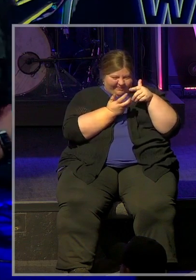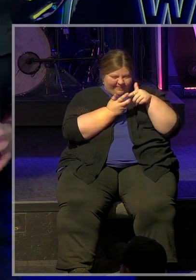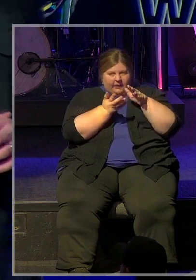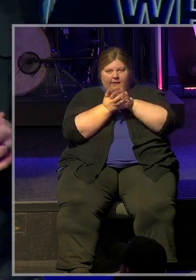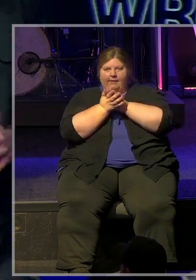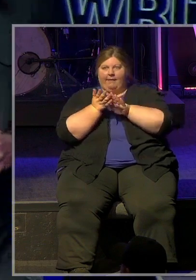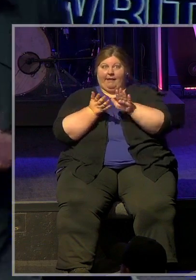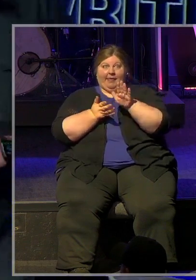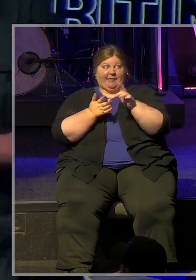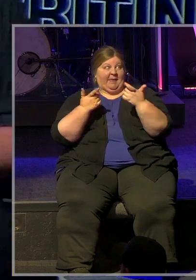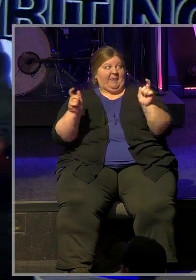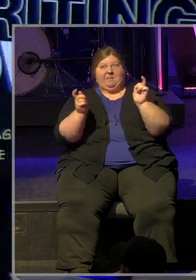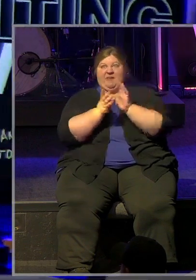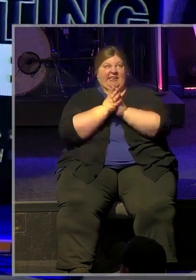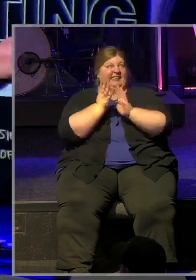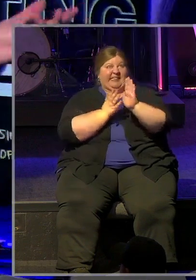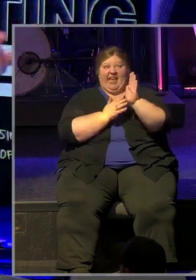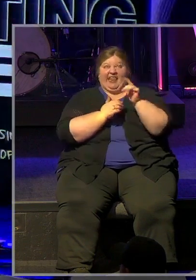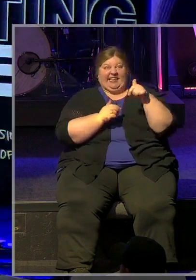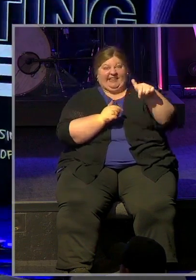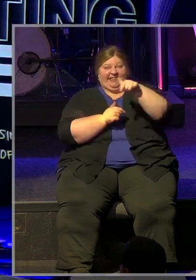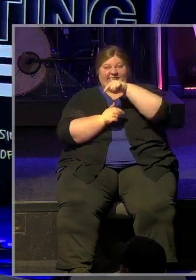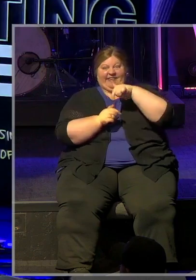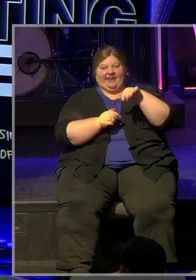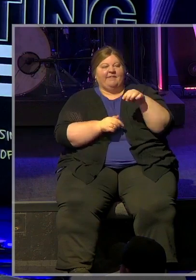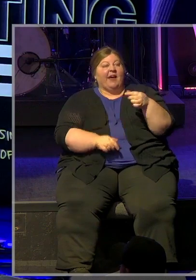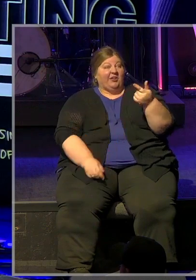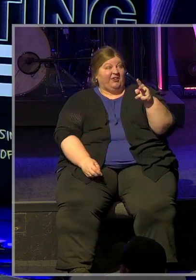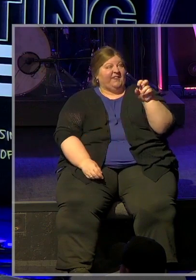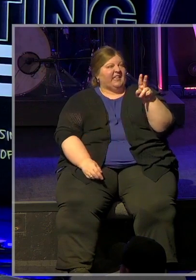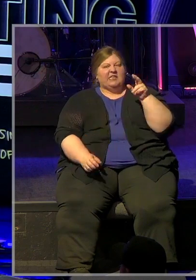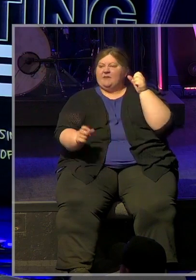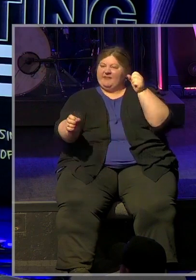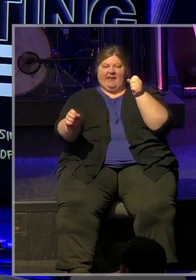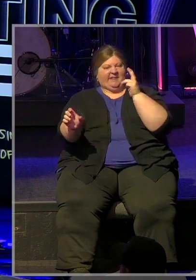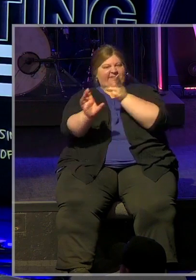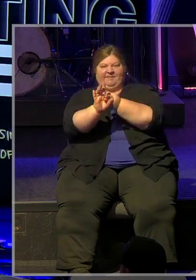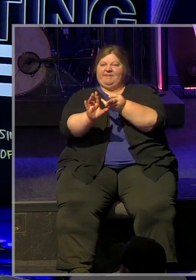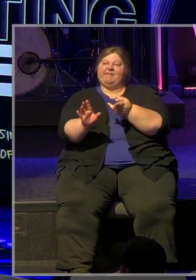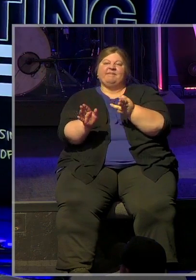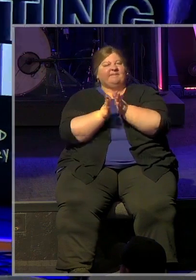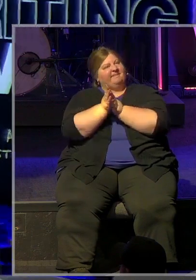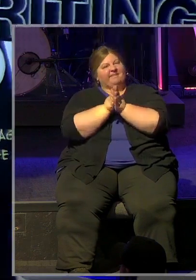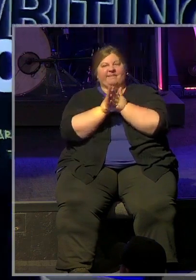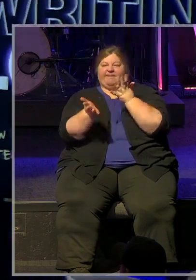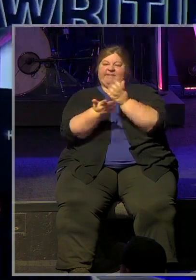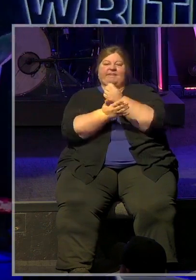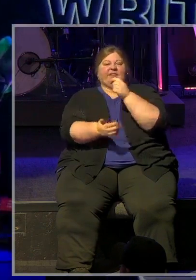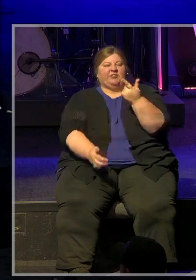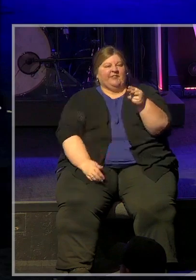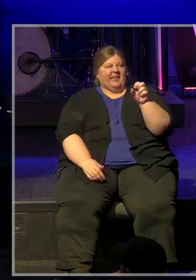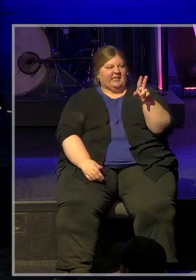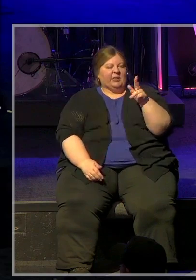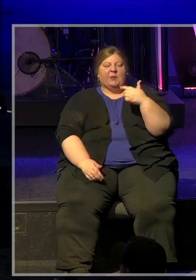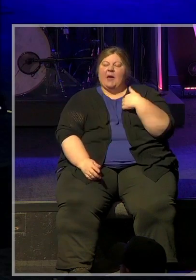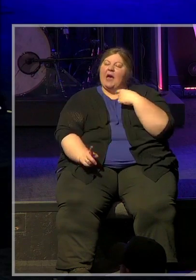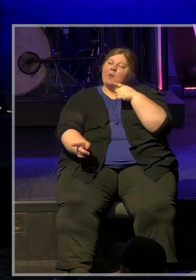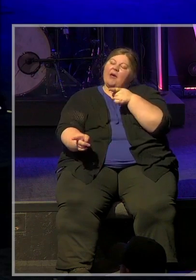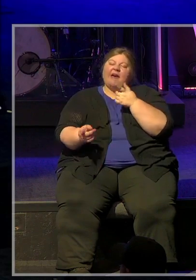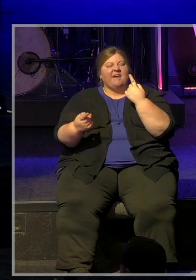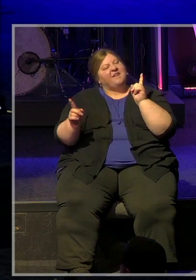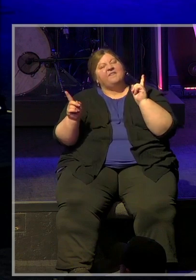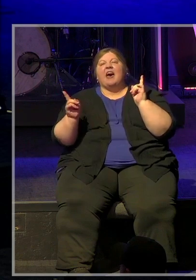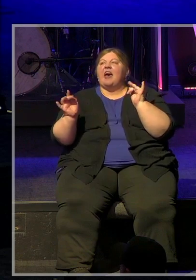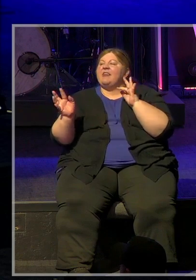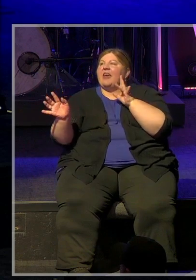what's the biggest college within like 2 hours? I found Grand Valley, and I went, done, good deal, I'll hit it. So I went to Grand Valley, I went in, I'm like, finally, I'm